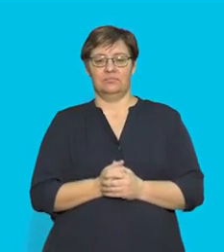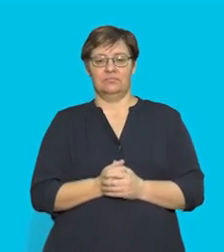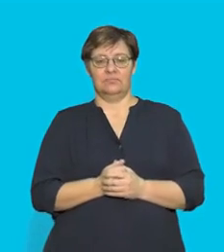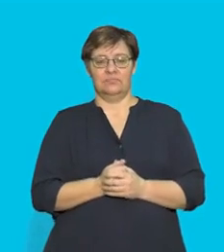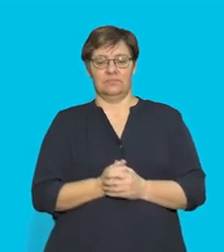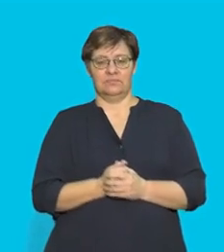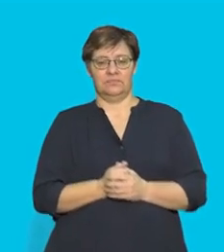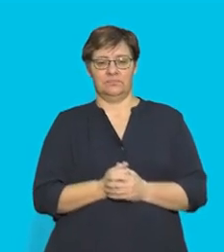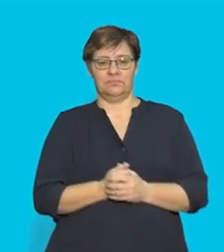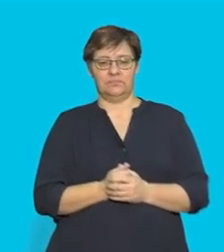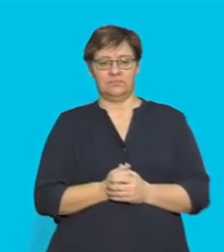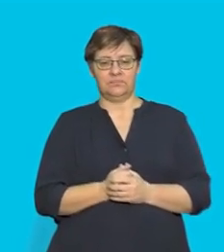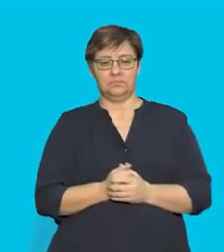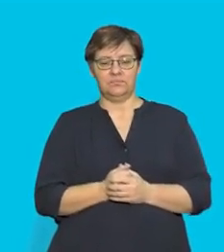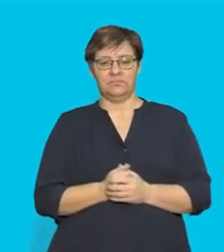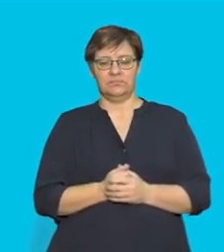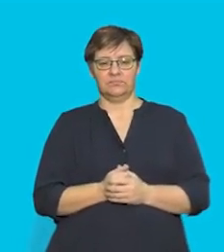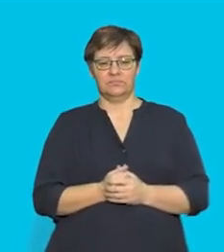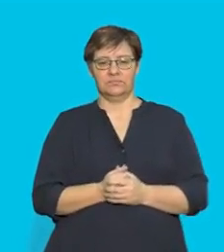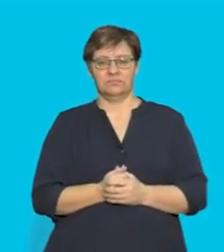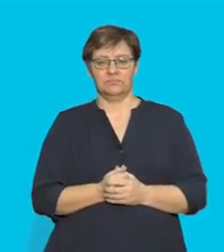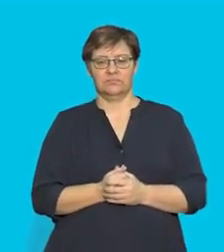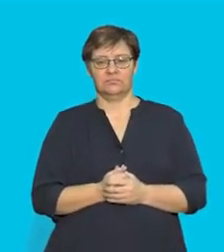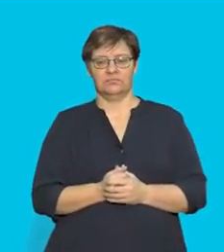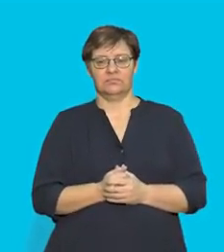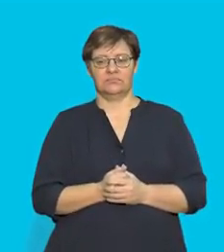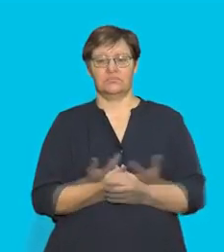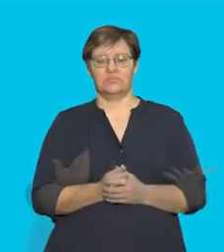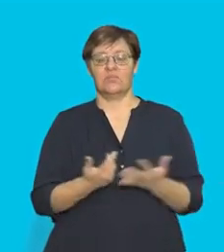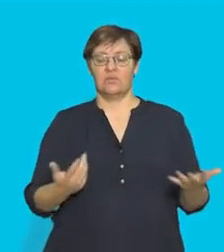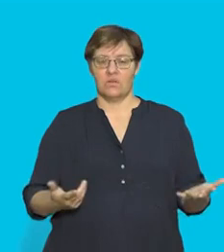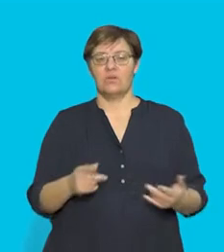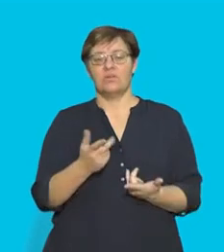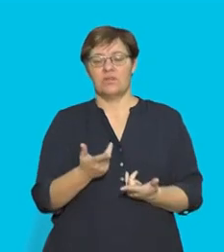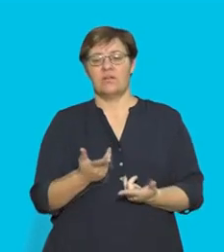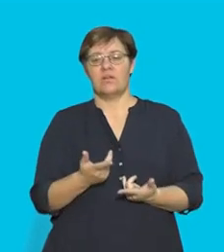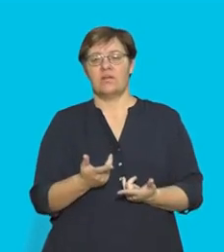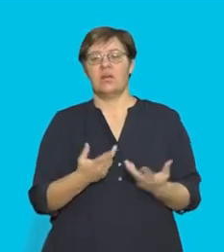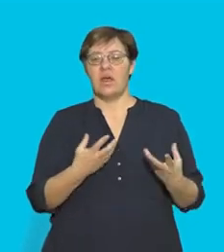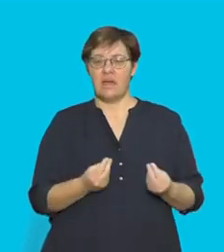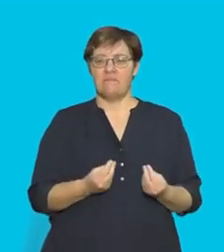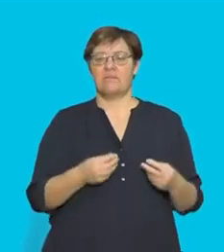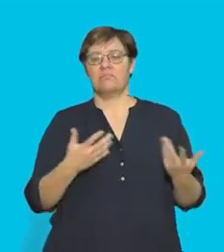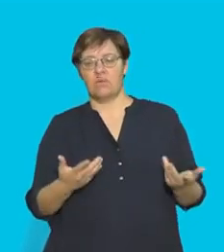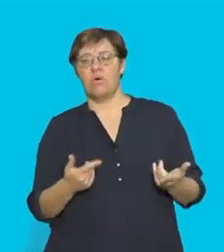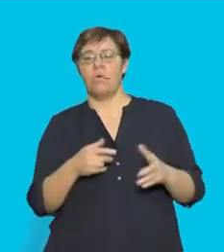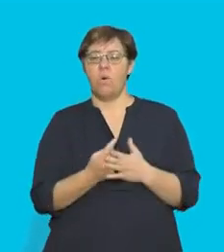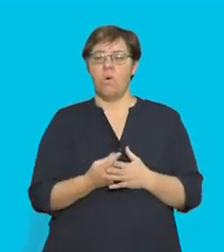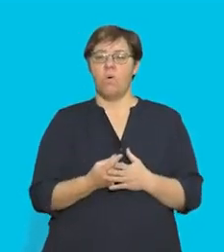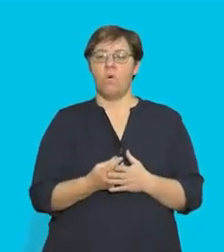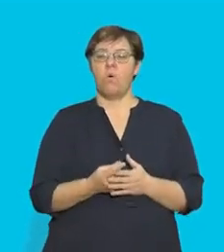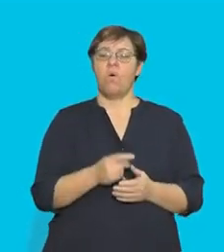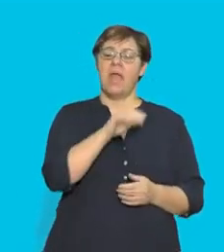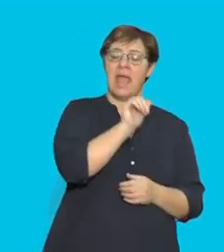angle and its matching side, then we can use sine rule. Okay, so basically we can use sine rule when we have angle, angle,